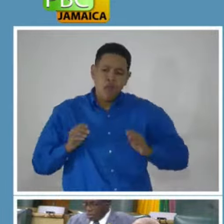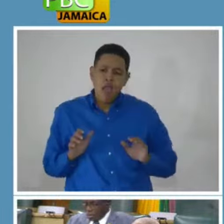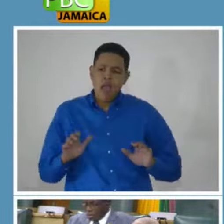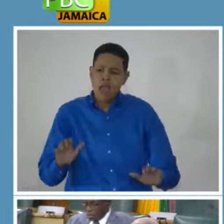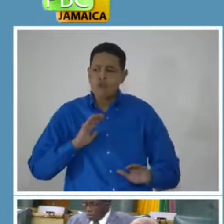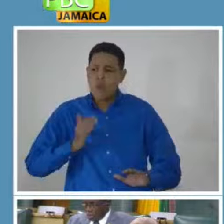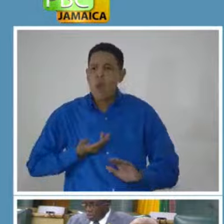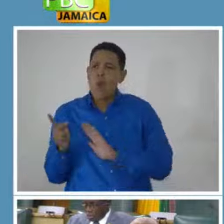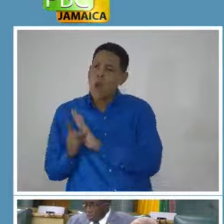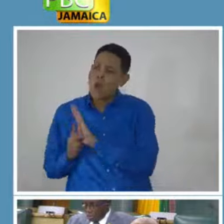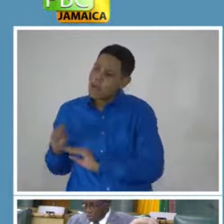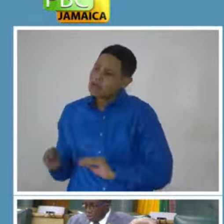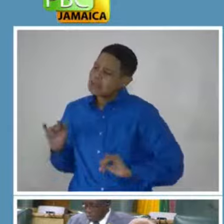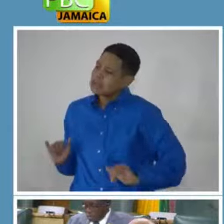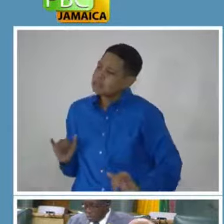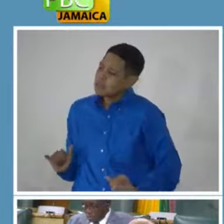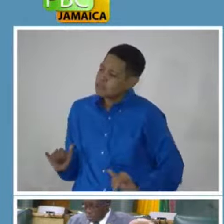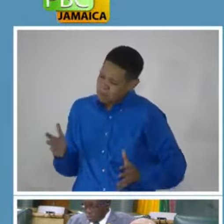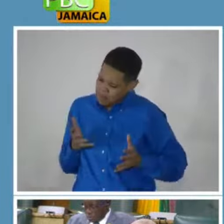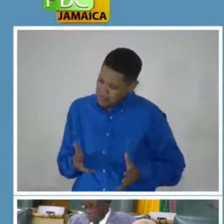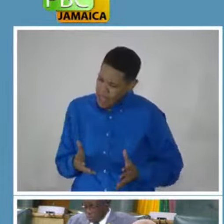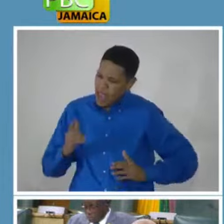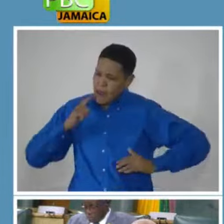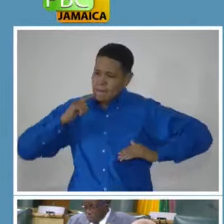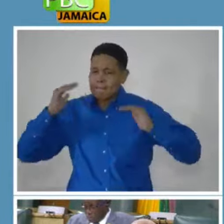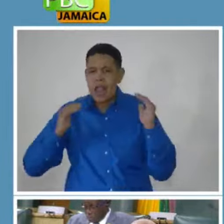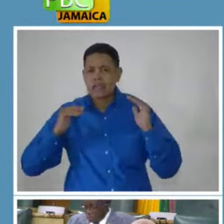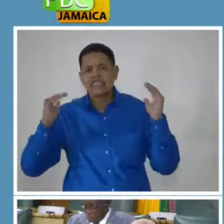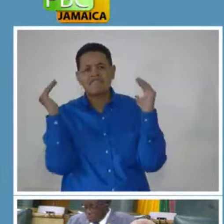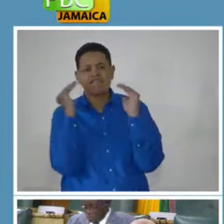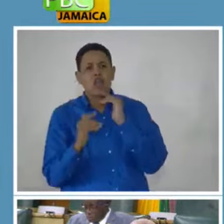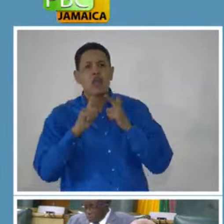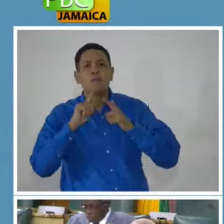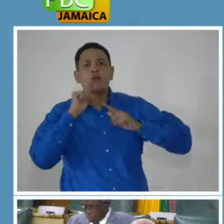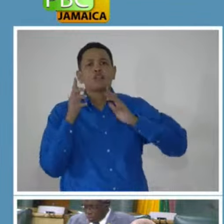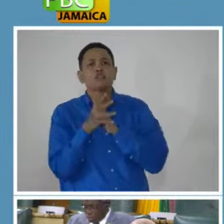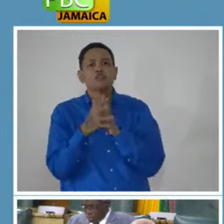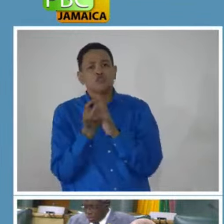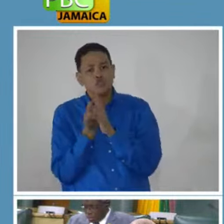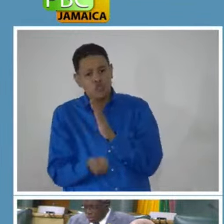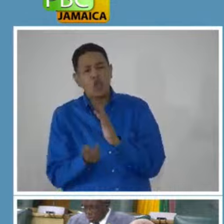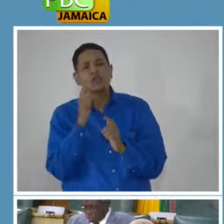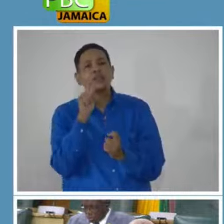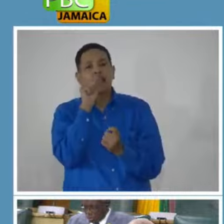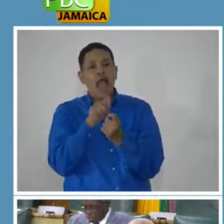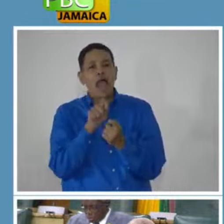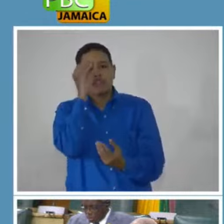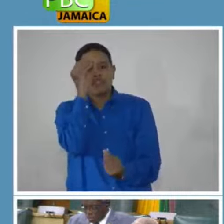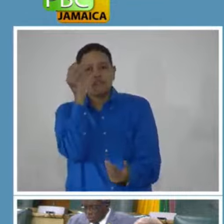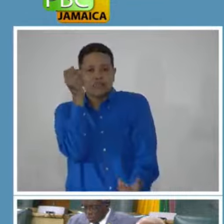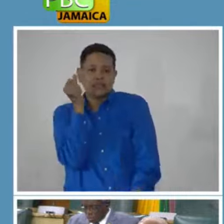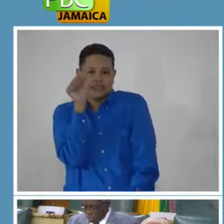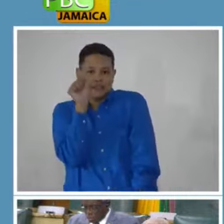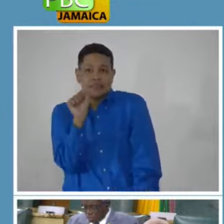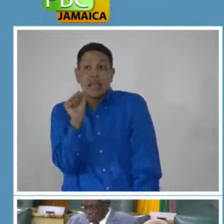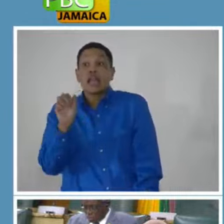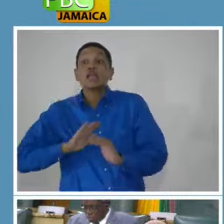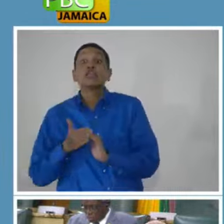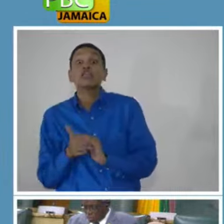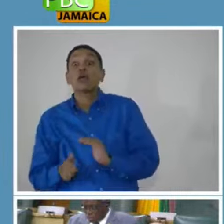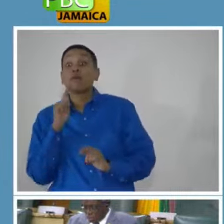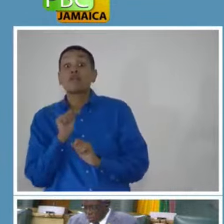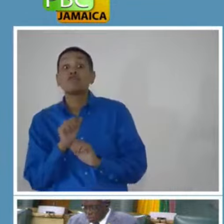our policies remain fair, balanced, and grounded in accurate information. Jamaica